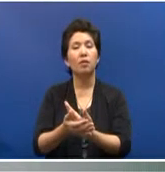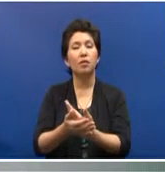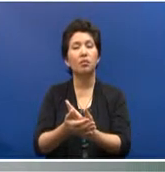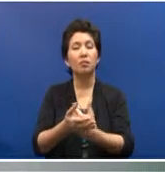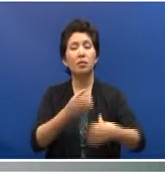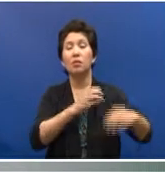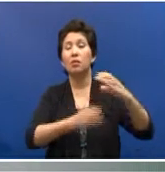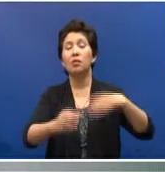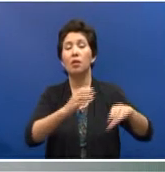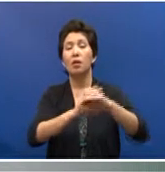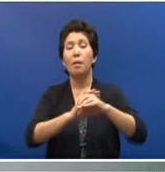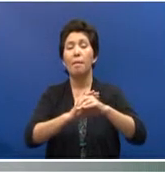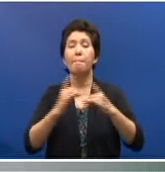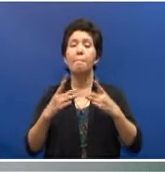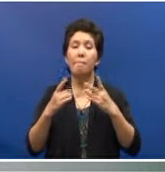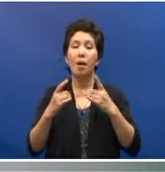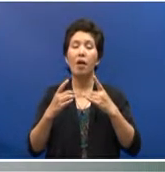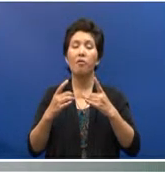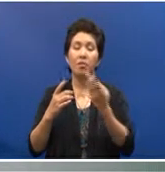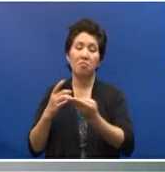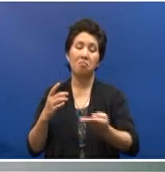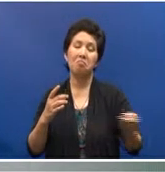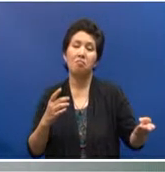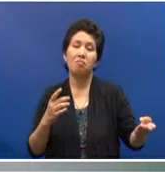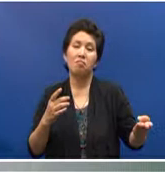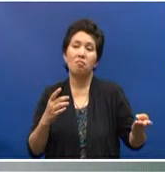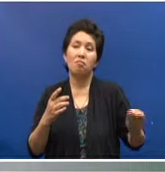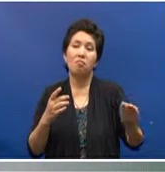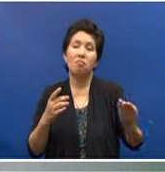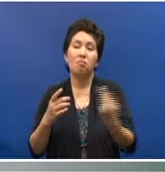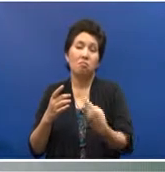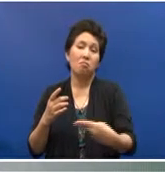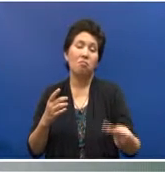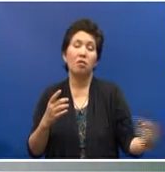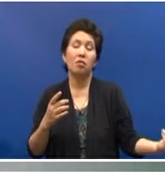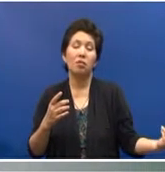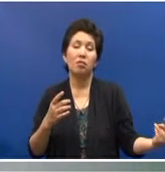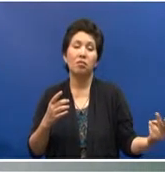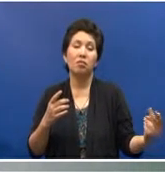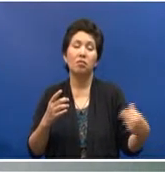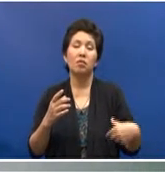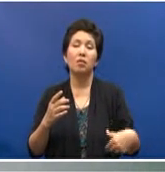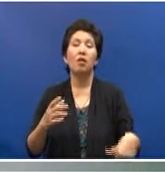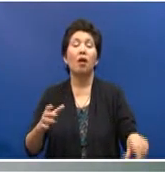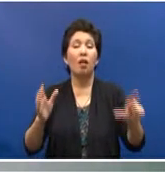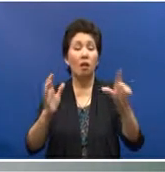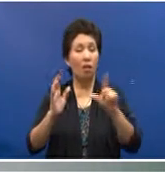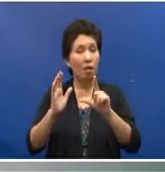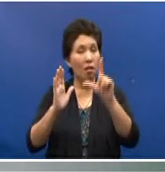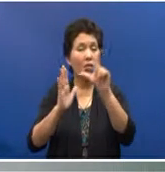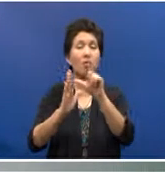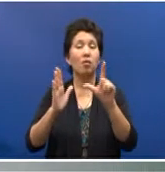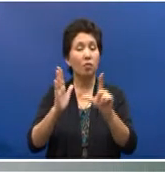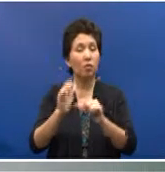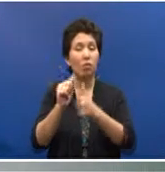by private property, where an individual is legally entitled towards